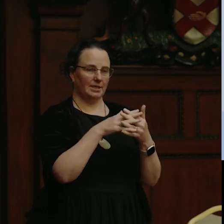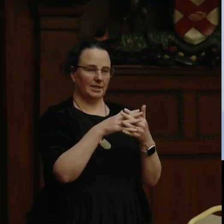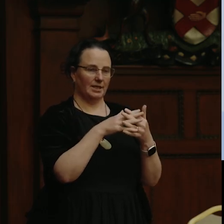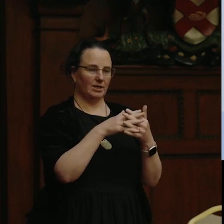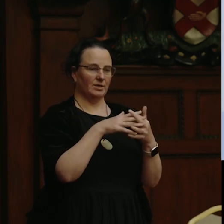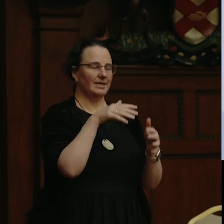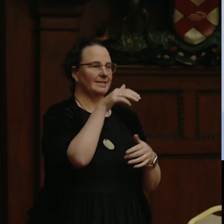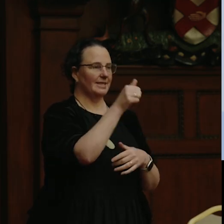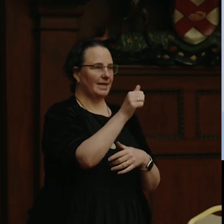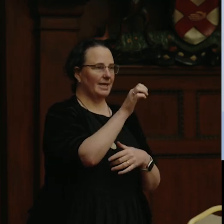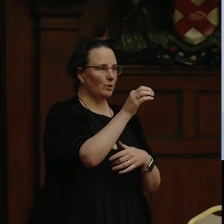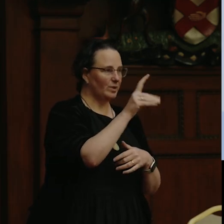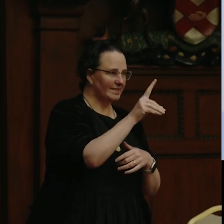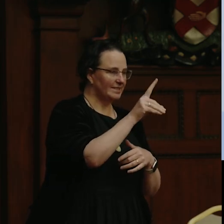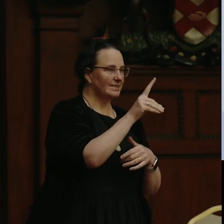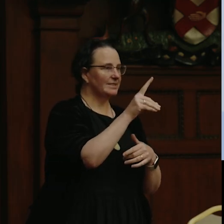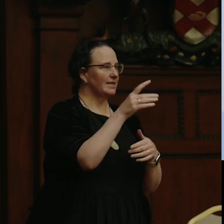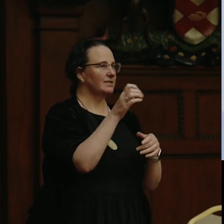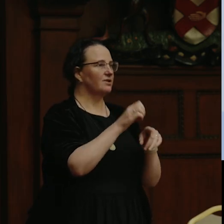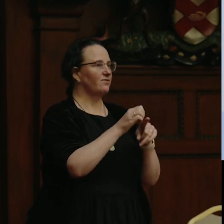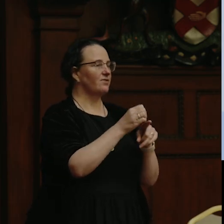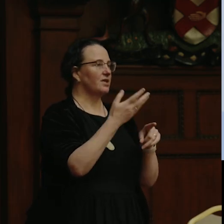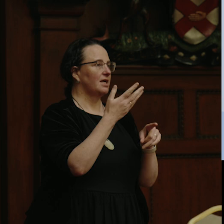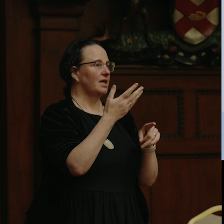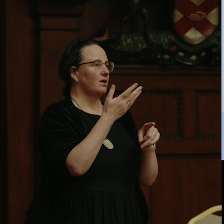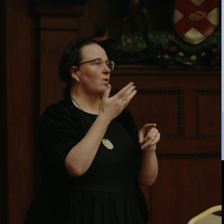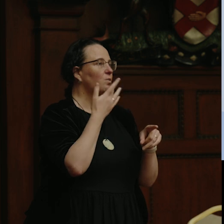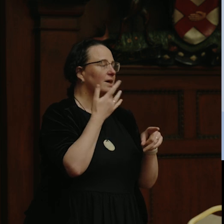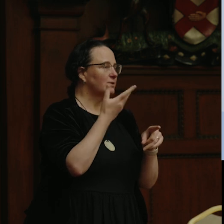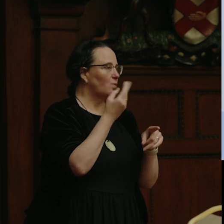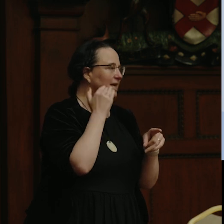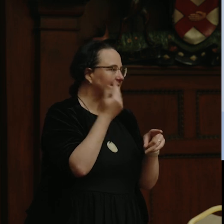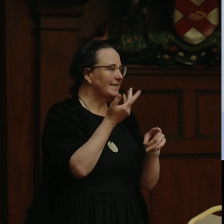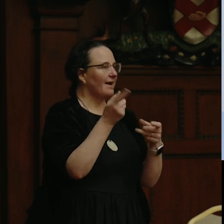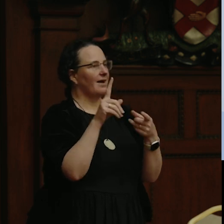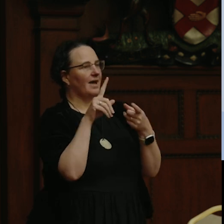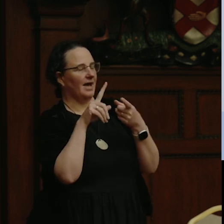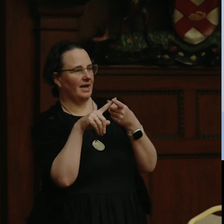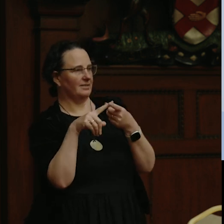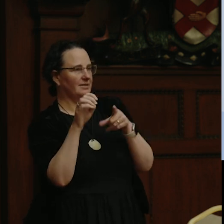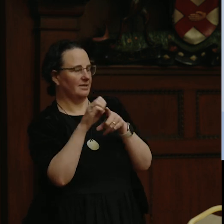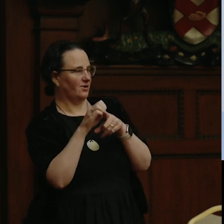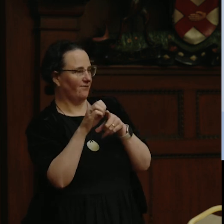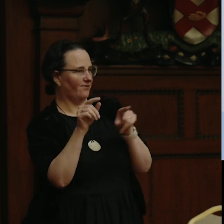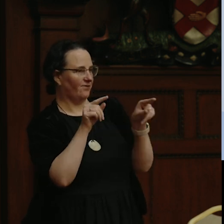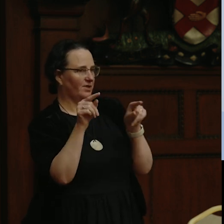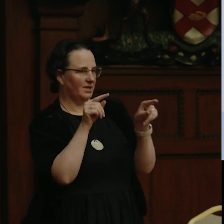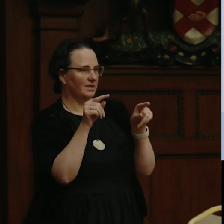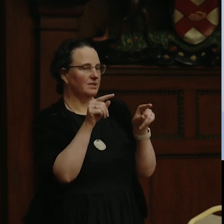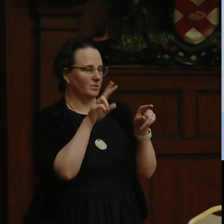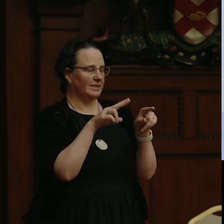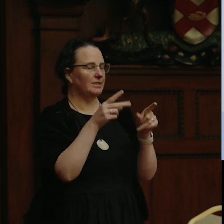deficient and evaporative, so really we should be tackling these two elements along with some localized anti-inflammatory